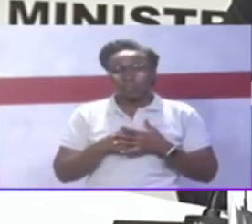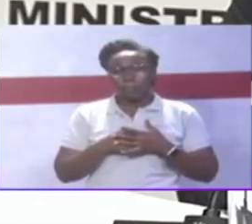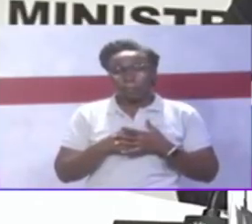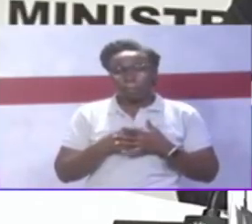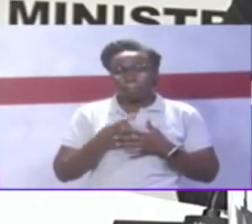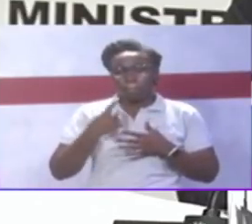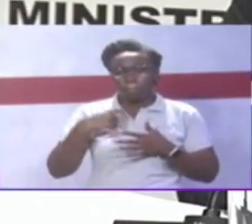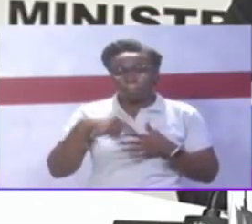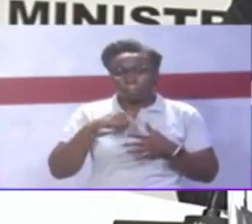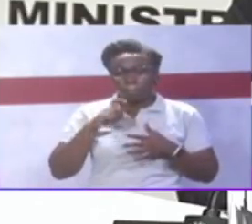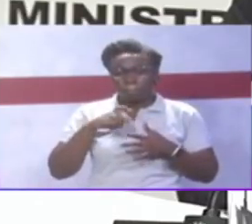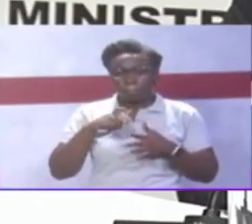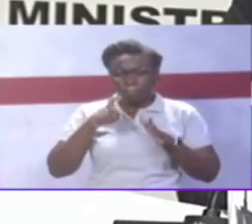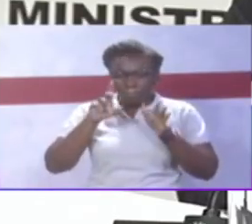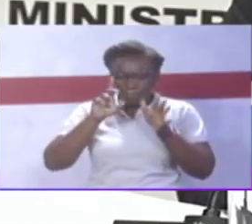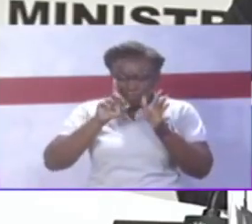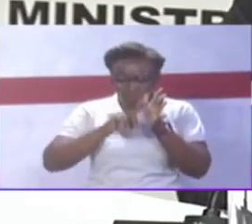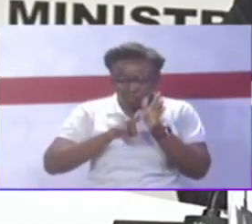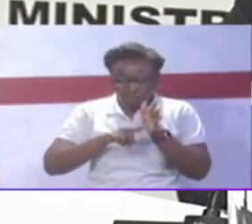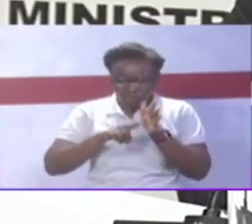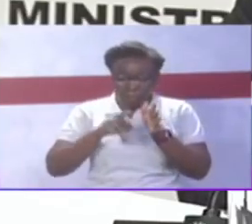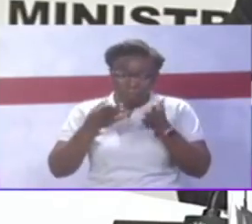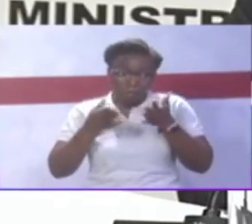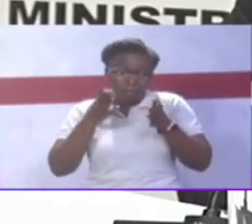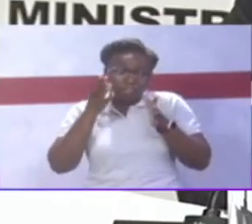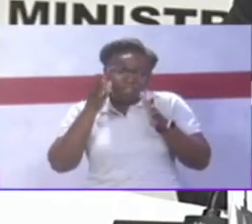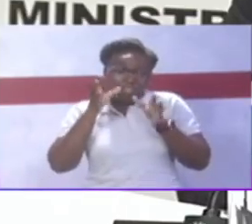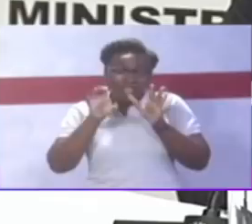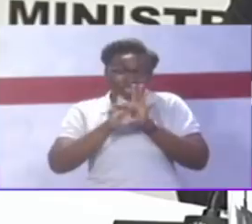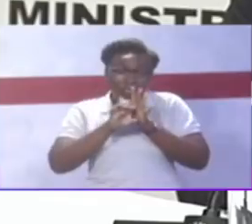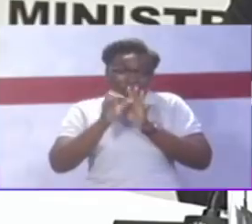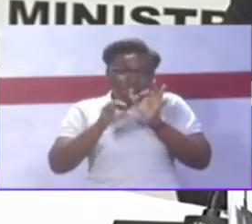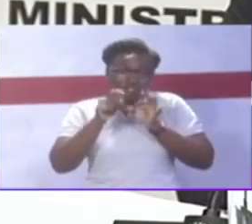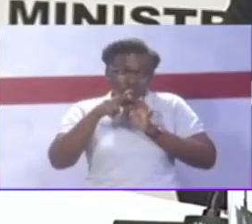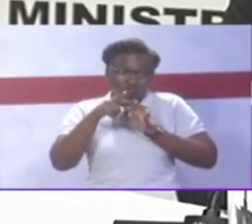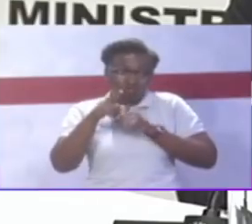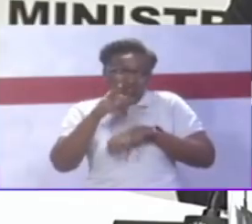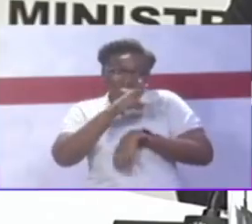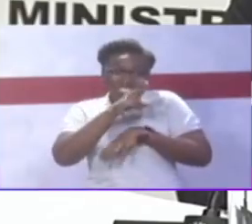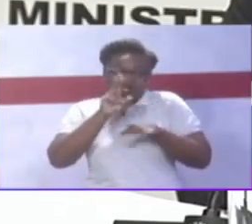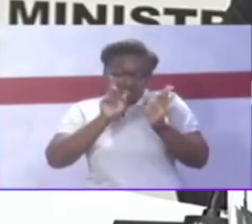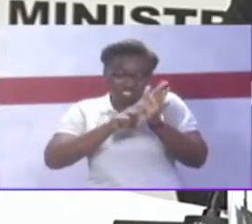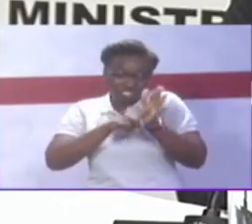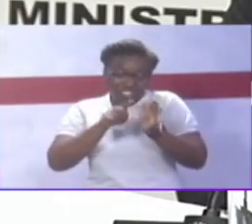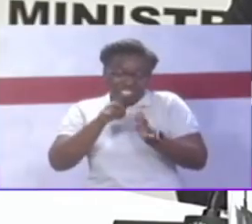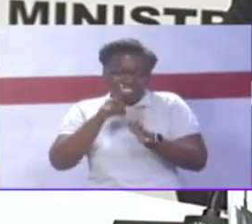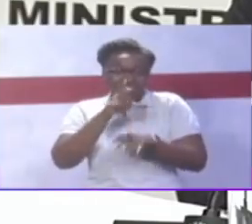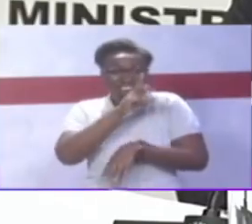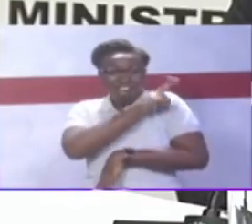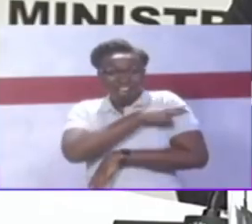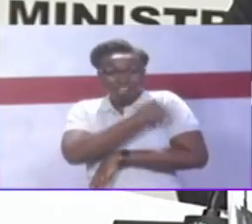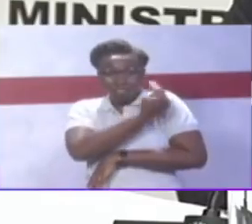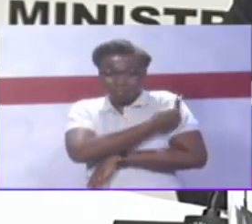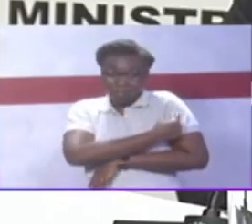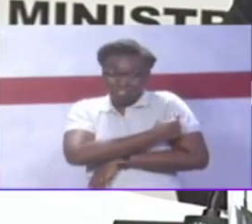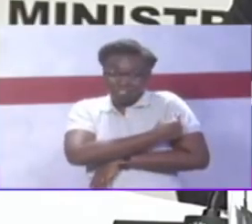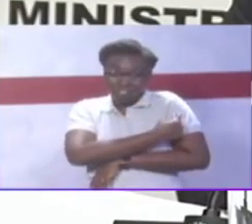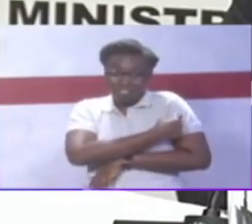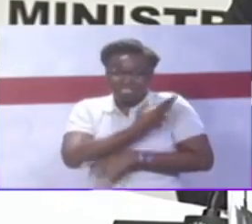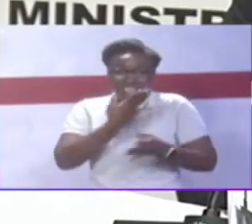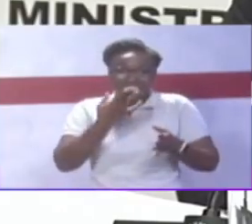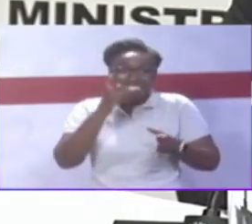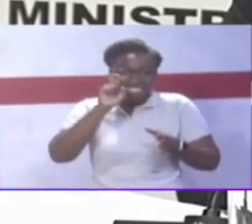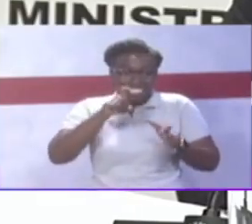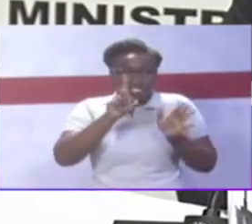you actually came into the hospital? And it raises an important point, which is that we don't frequently do checkups as a population, especially as a